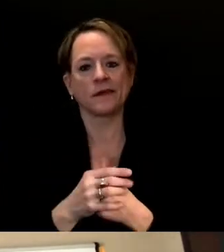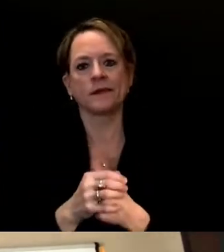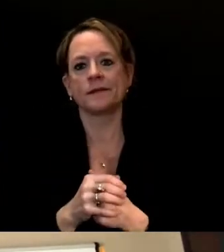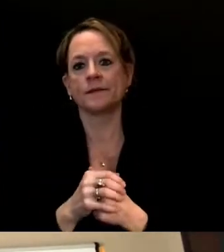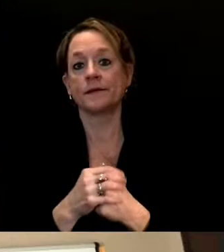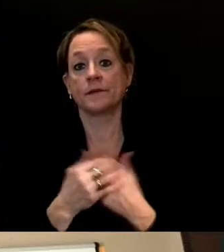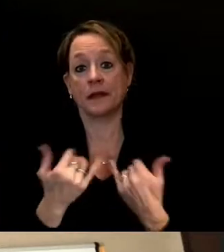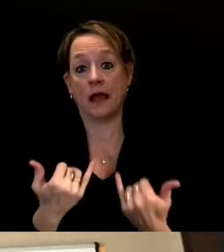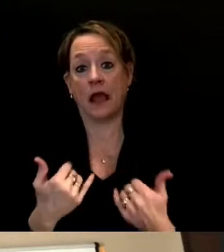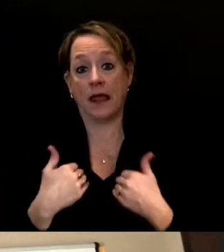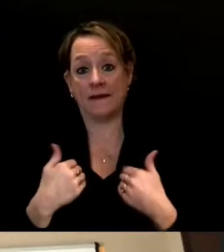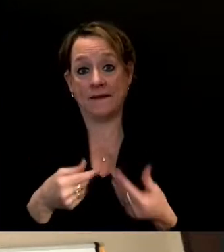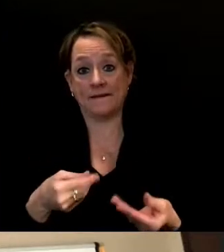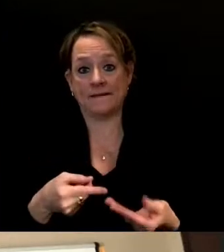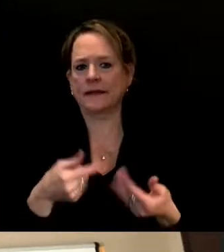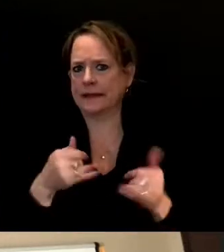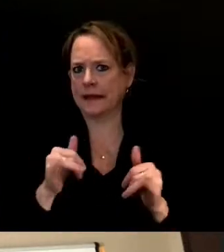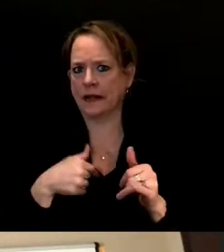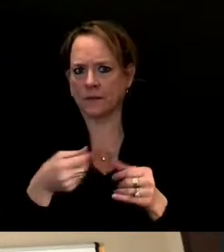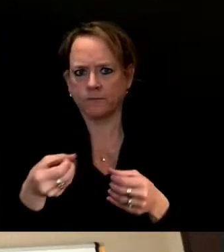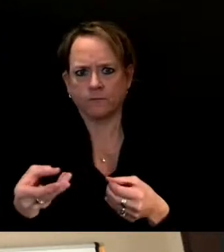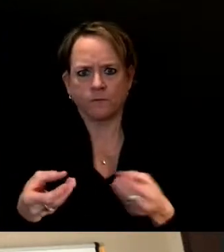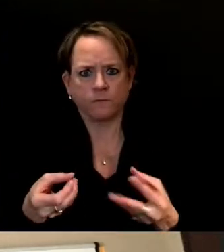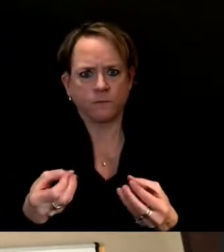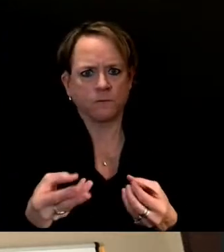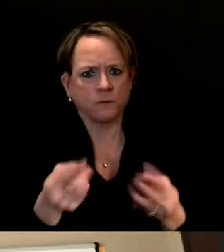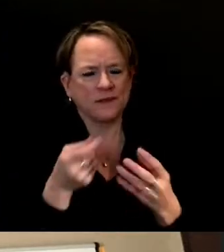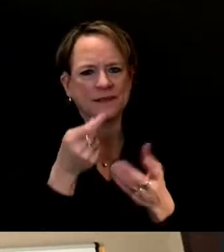increases in the coming weeks. But right now they're pretty limited.